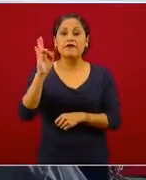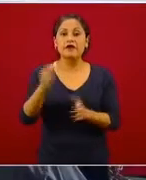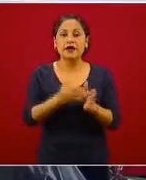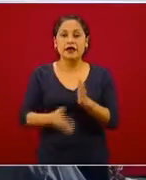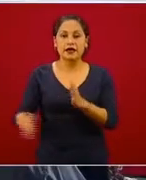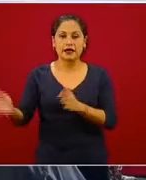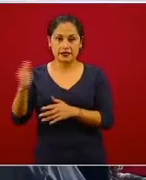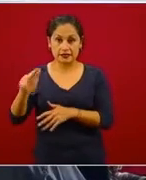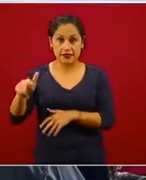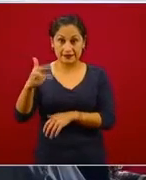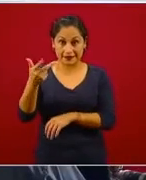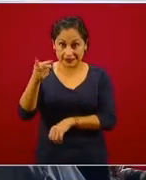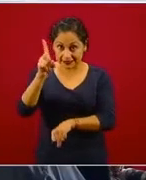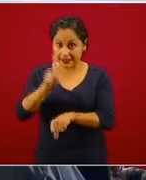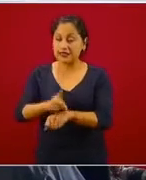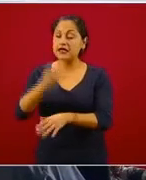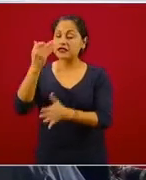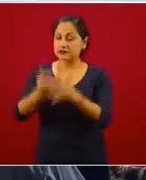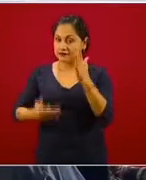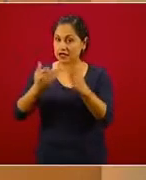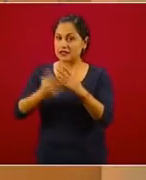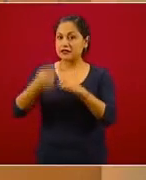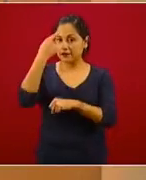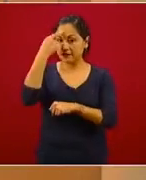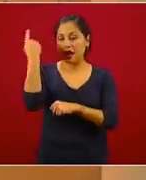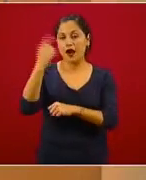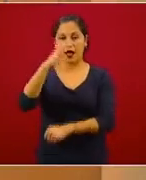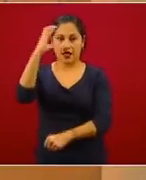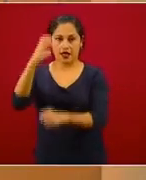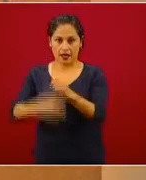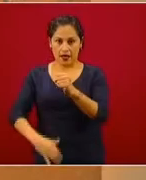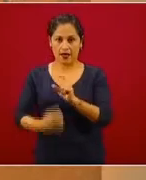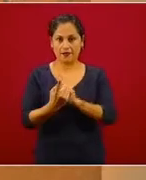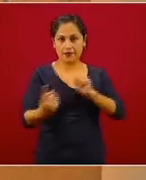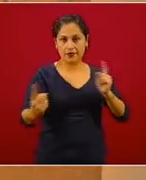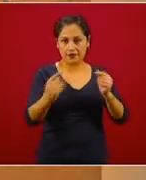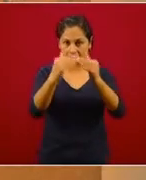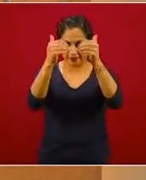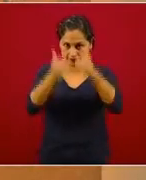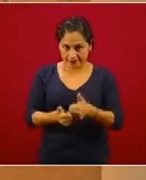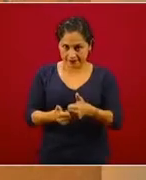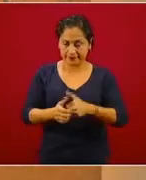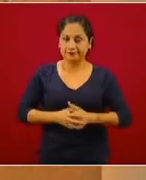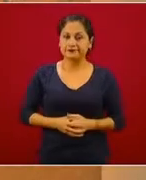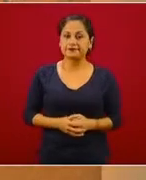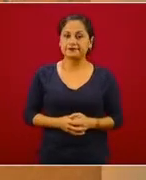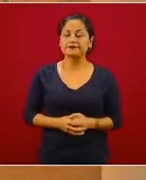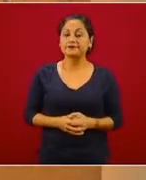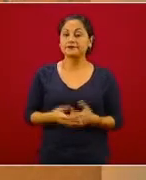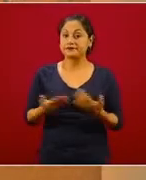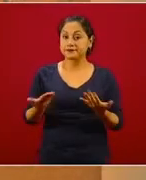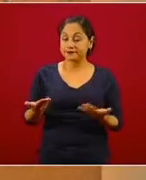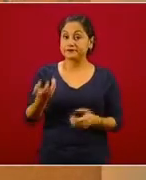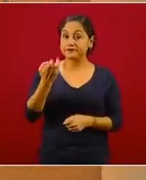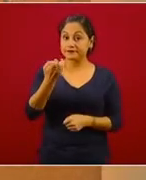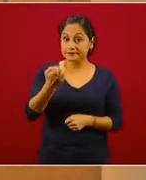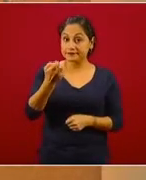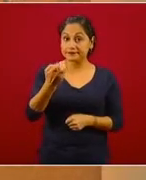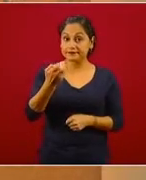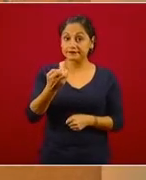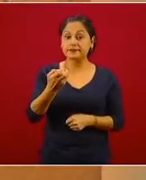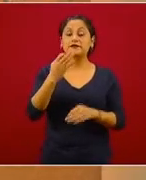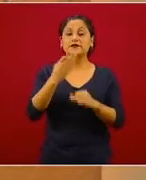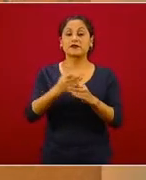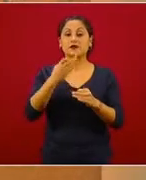safe distancing campaign has not ended. We have until May 30 for our national